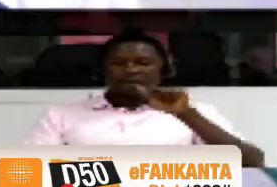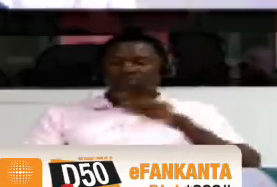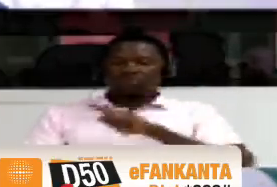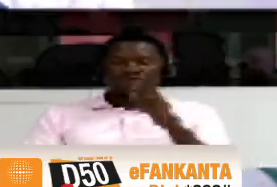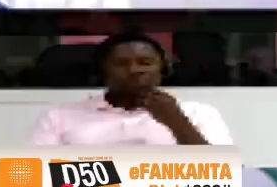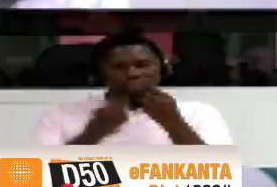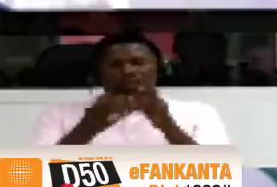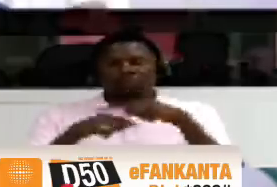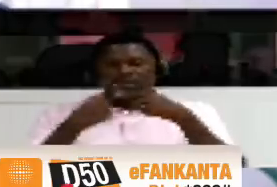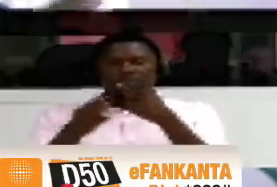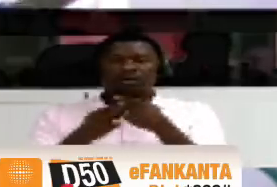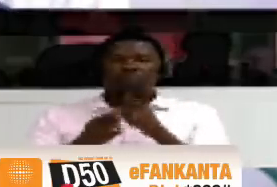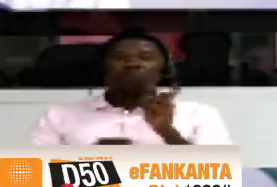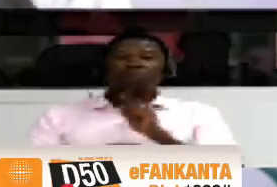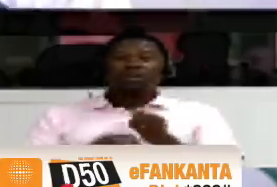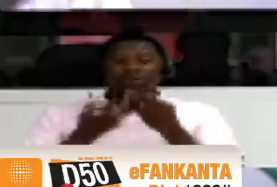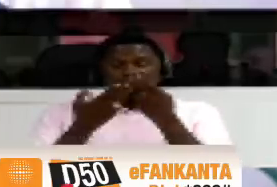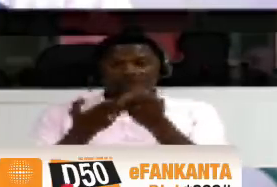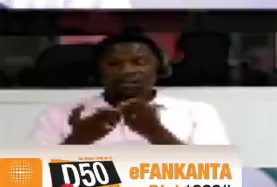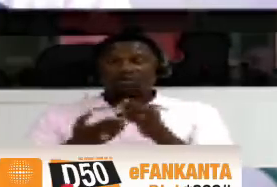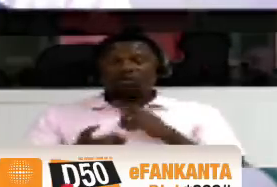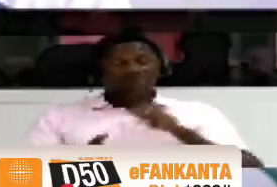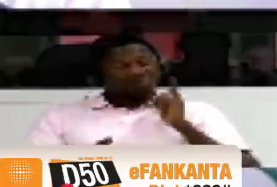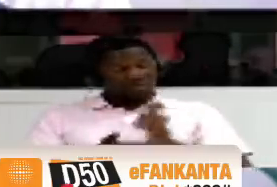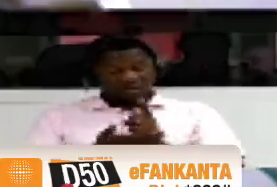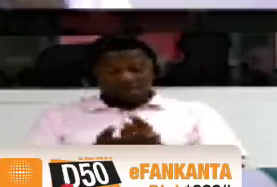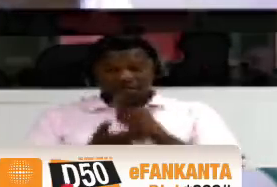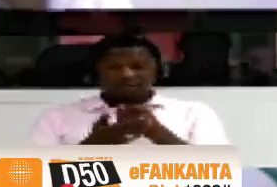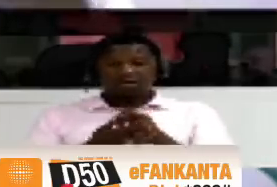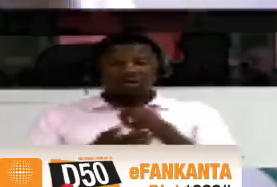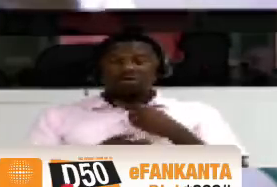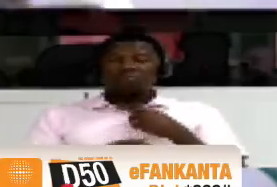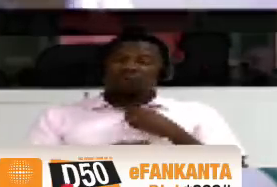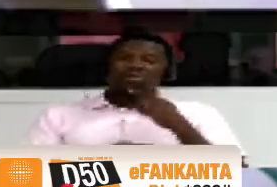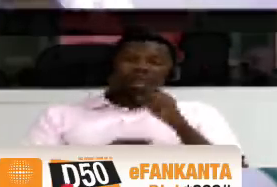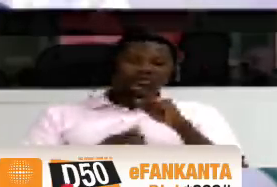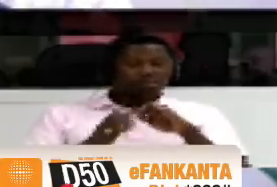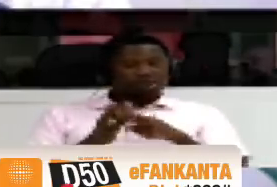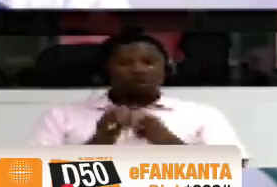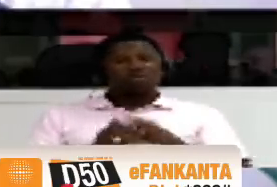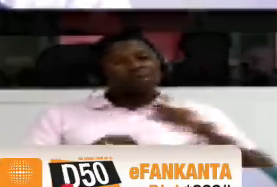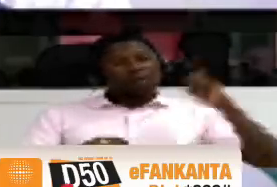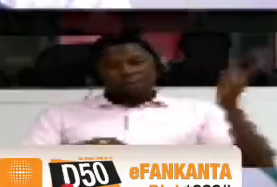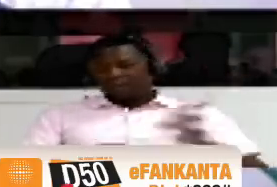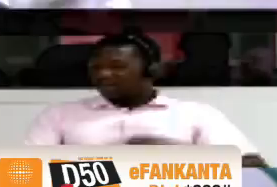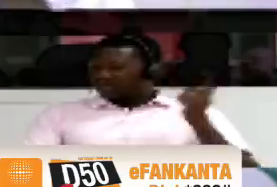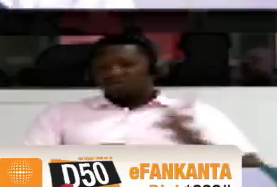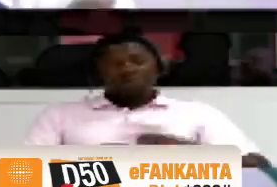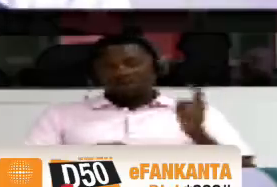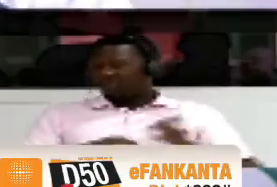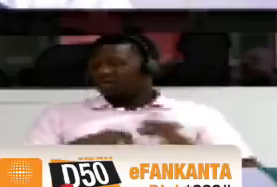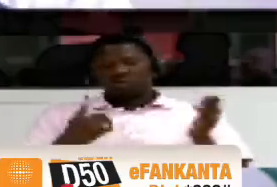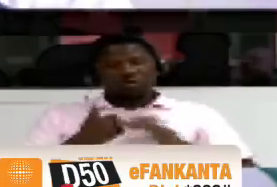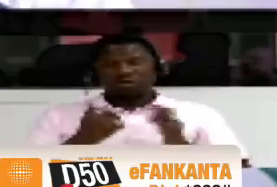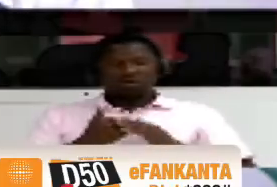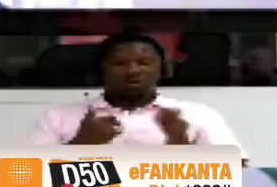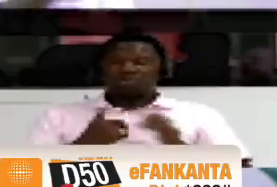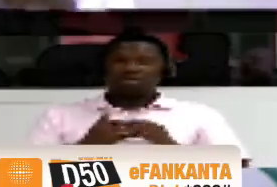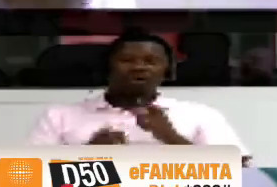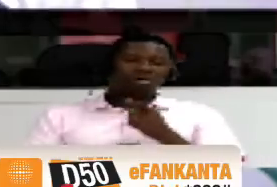what he emphasized, particularly to Alaji, was he was mercilessly being beaten. He confirmed